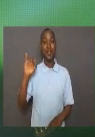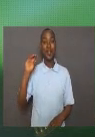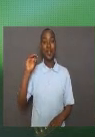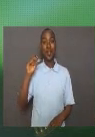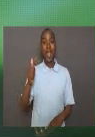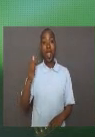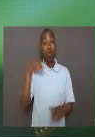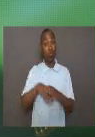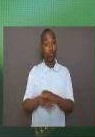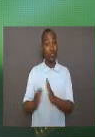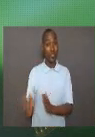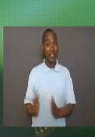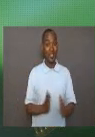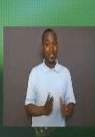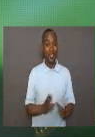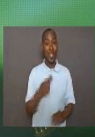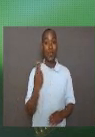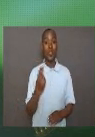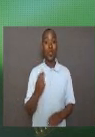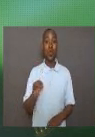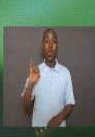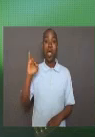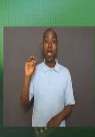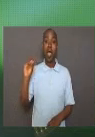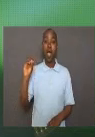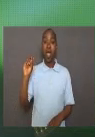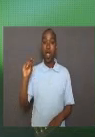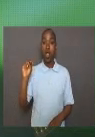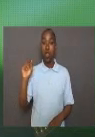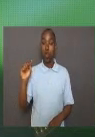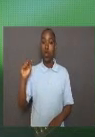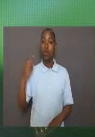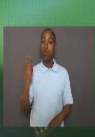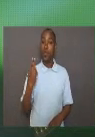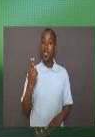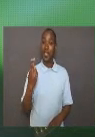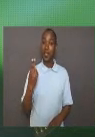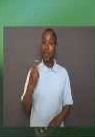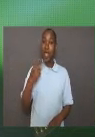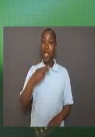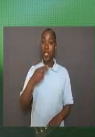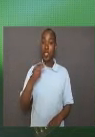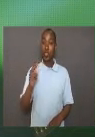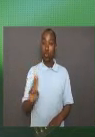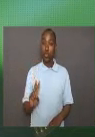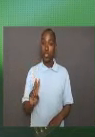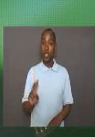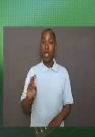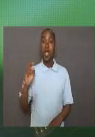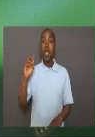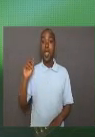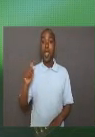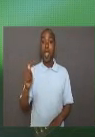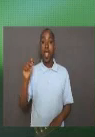chain that uses hydrogen ions to join ADP and